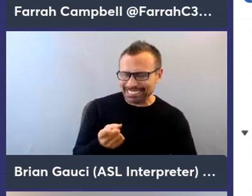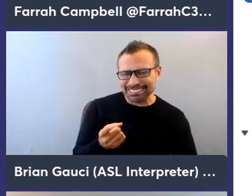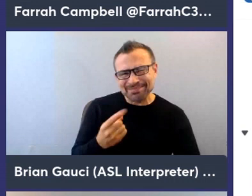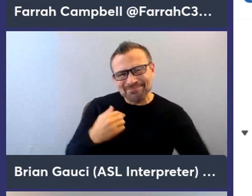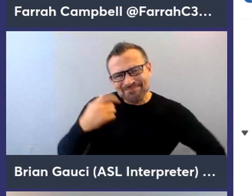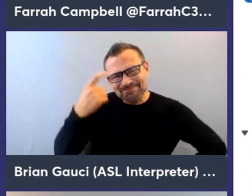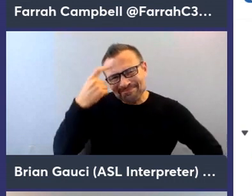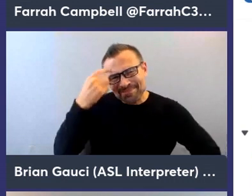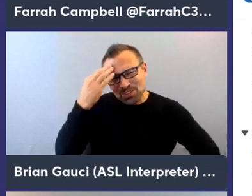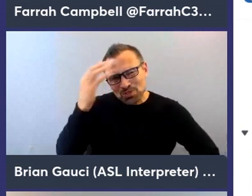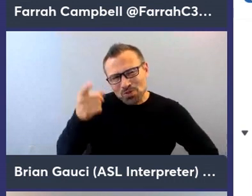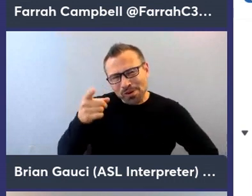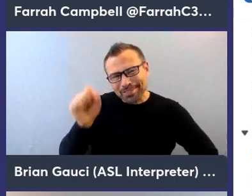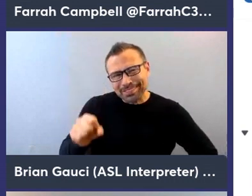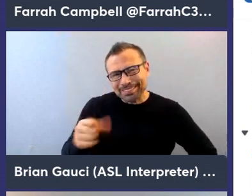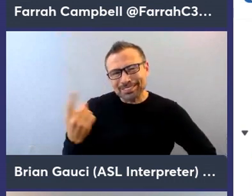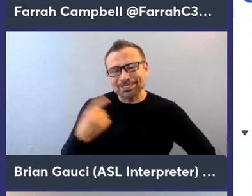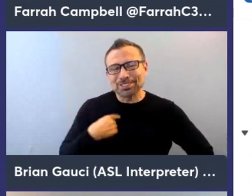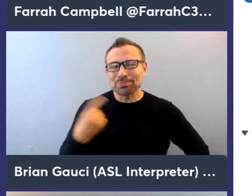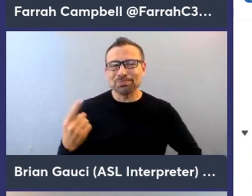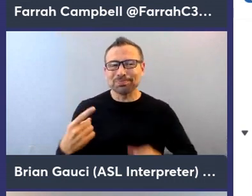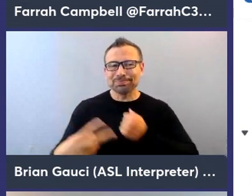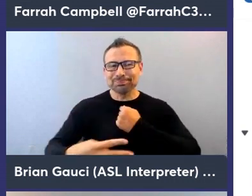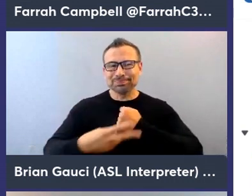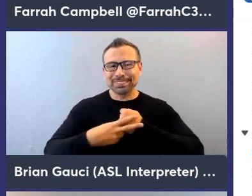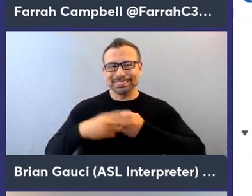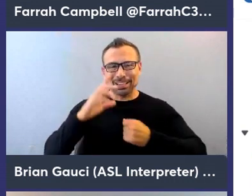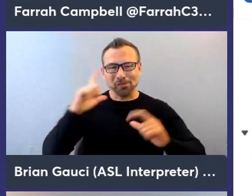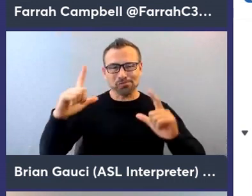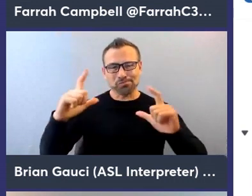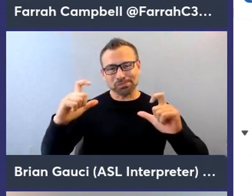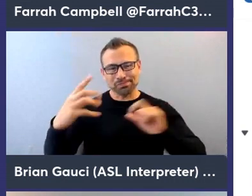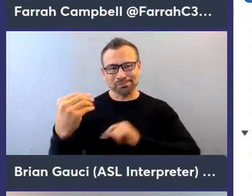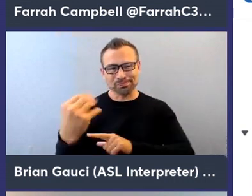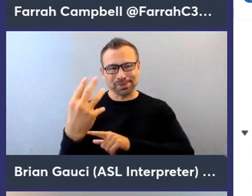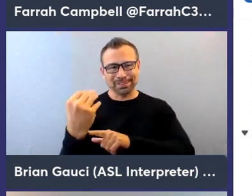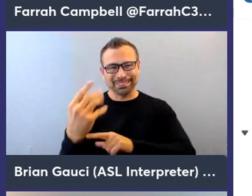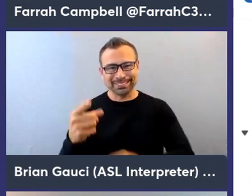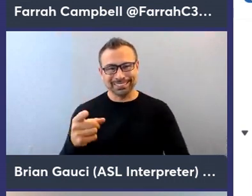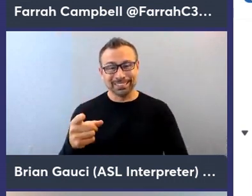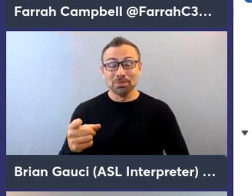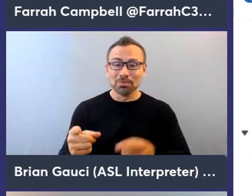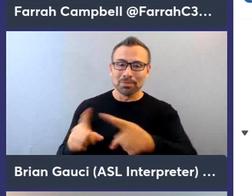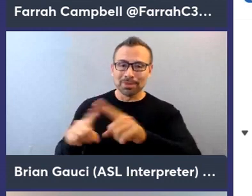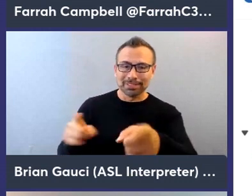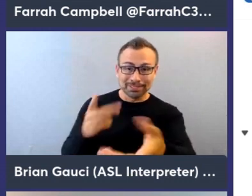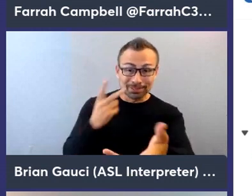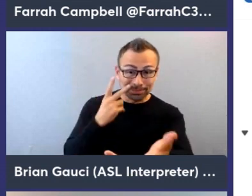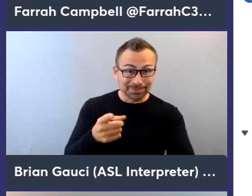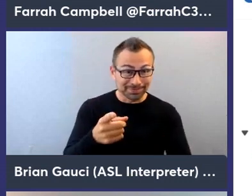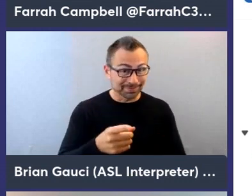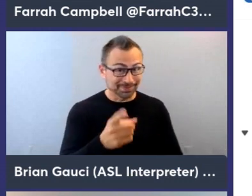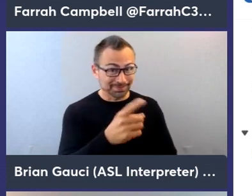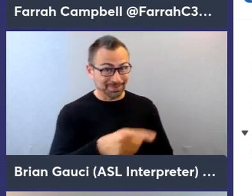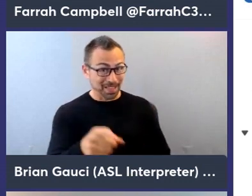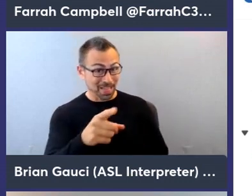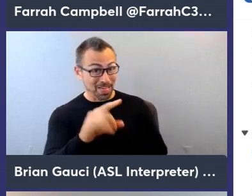this could just be a screenshot. Well, you log in, so I know it's real. There's